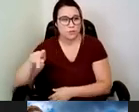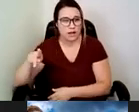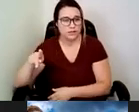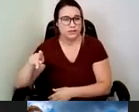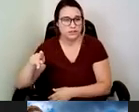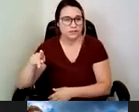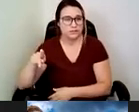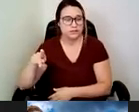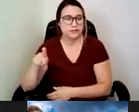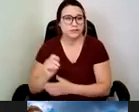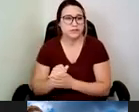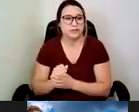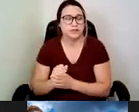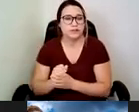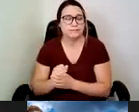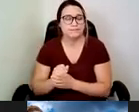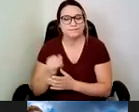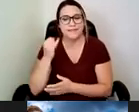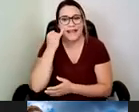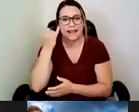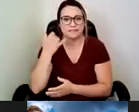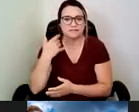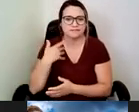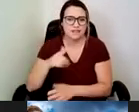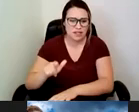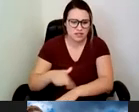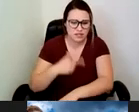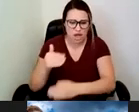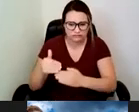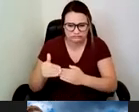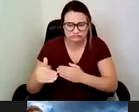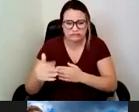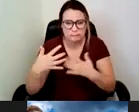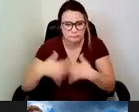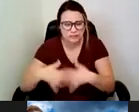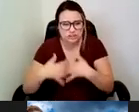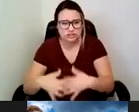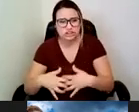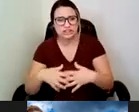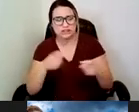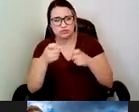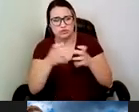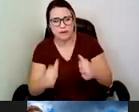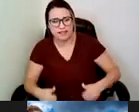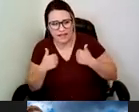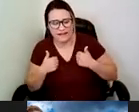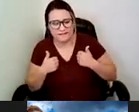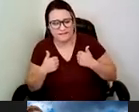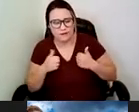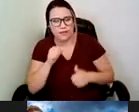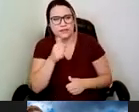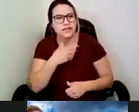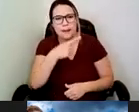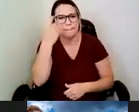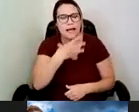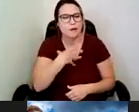if I was going to be a vegetable, if I'm going to be on long-term machines, I don't want to be resuscitated. Well, that's not a black and white decision. That's in